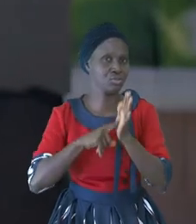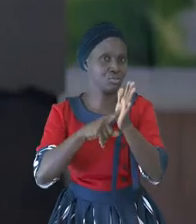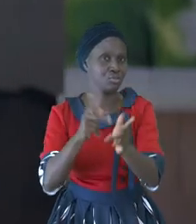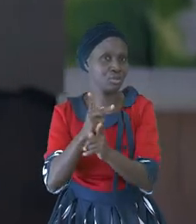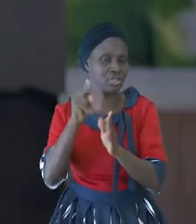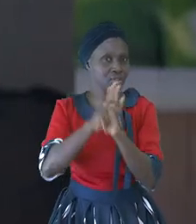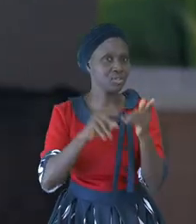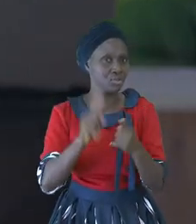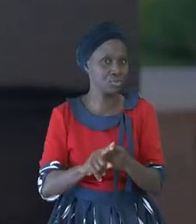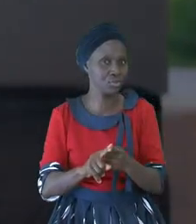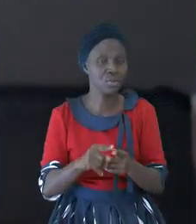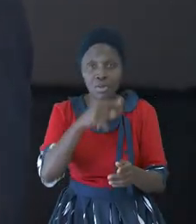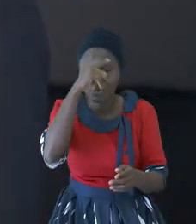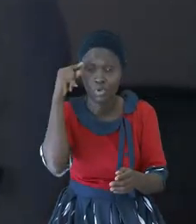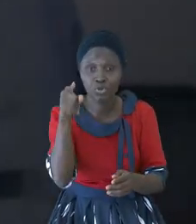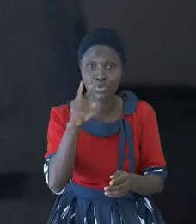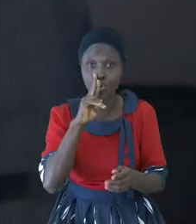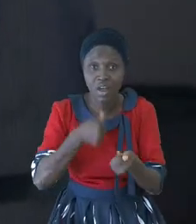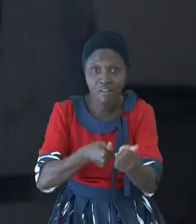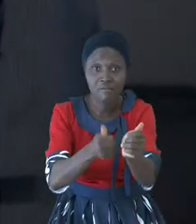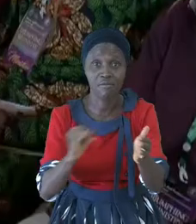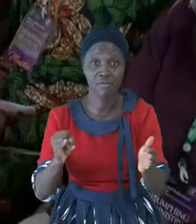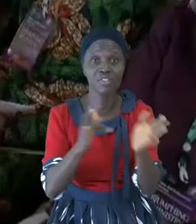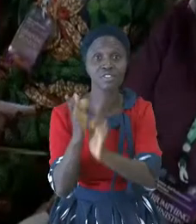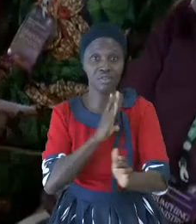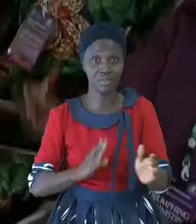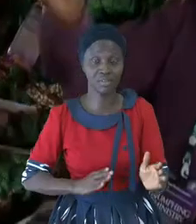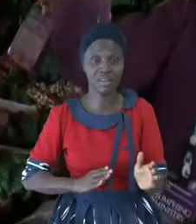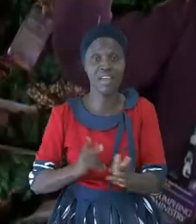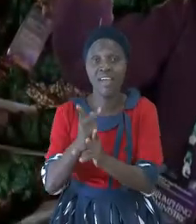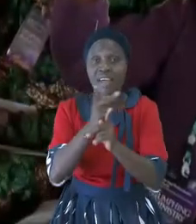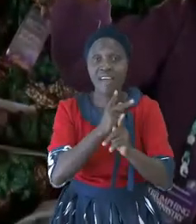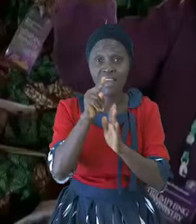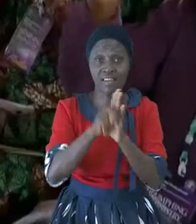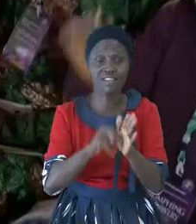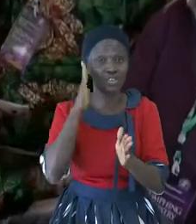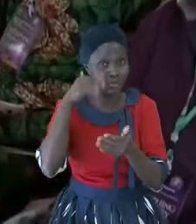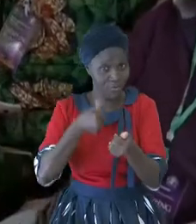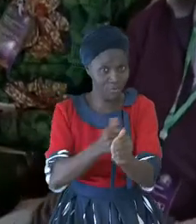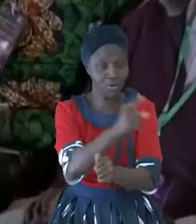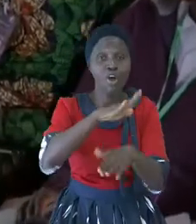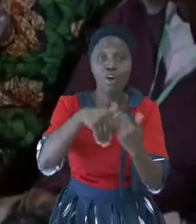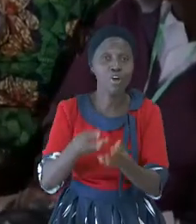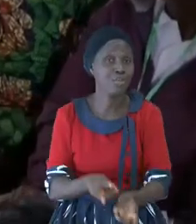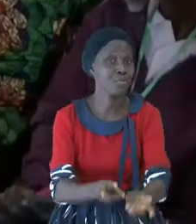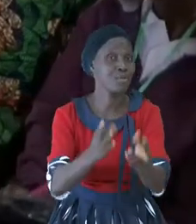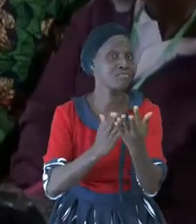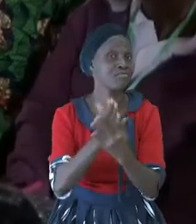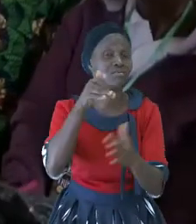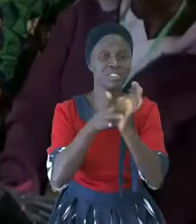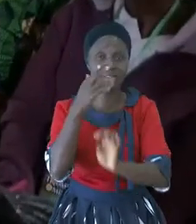Jesus Christ, kindness will be yours all the way through. The king's kindness I will not